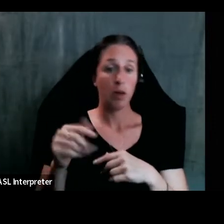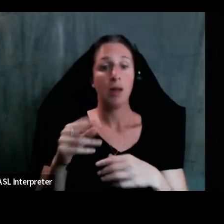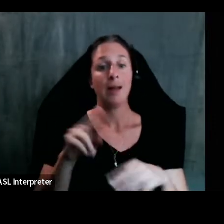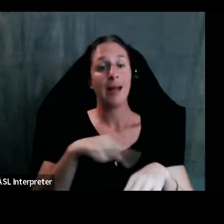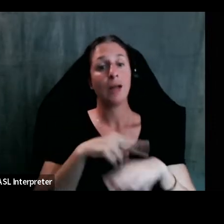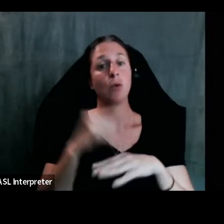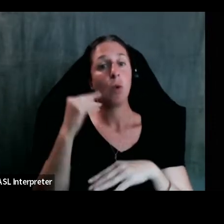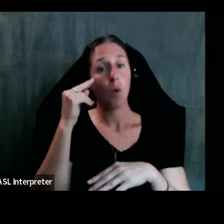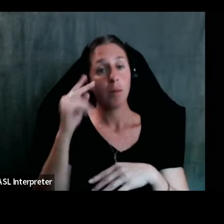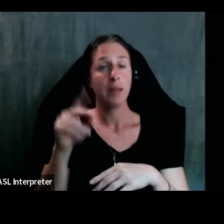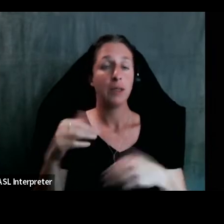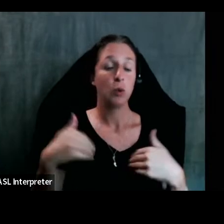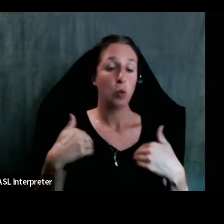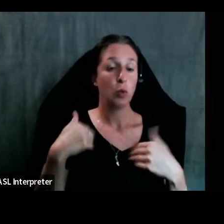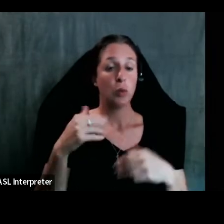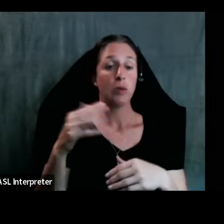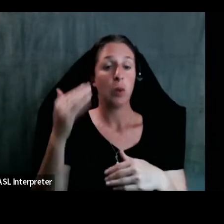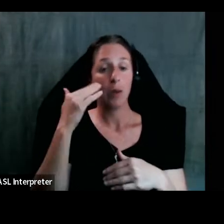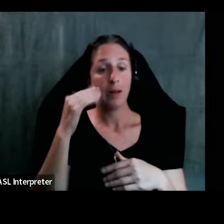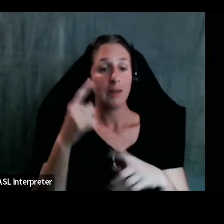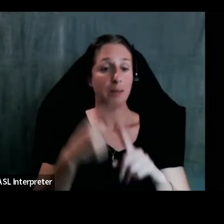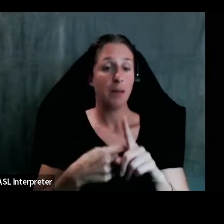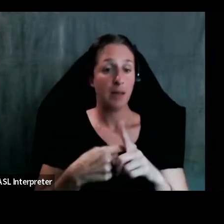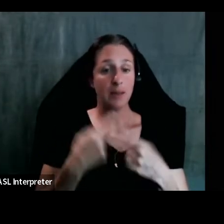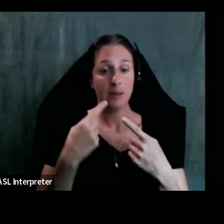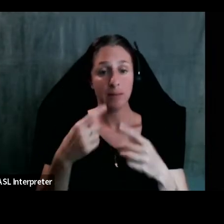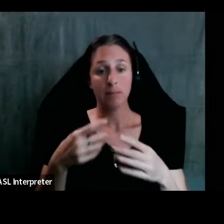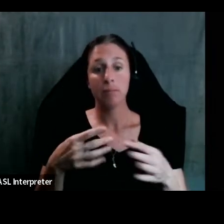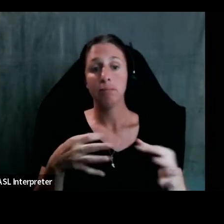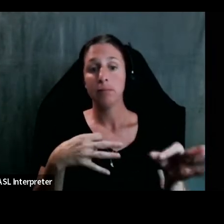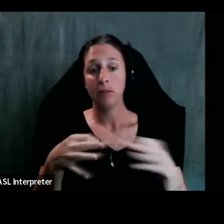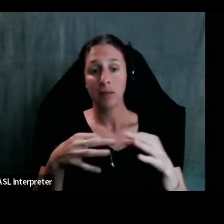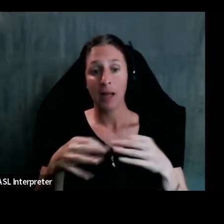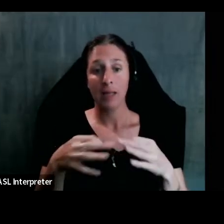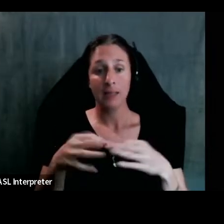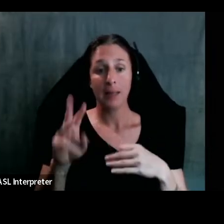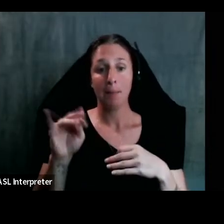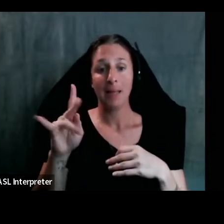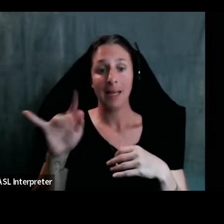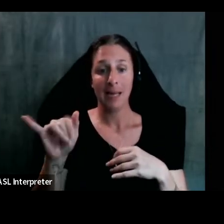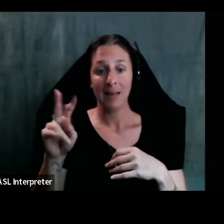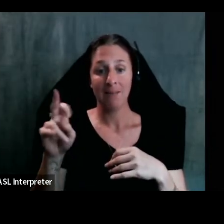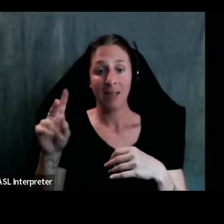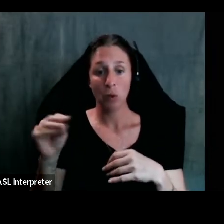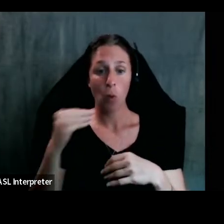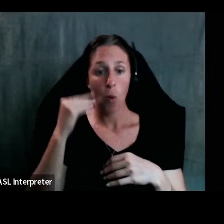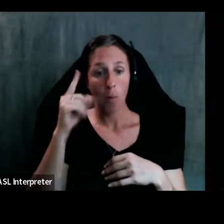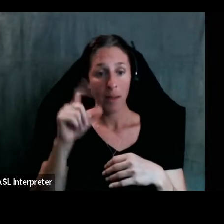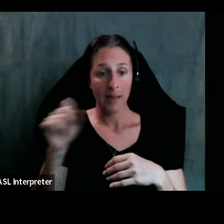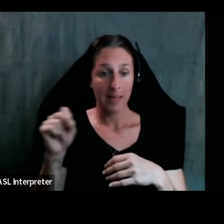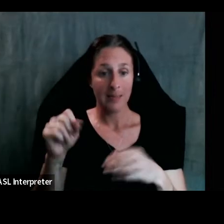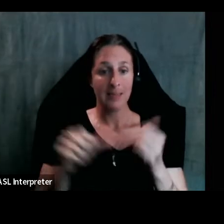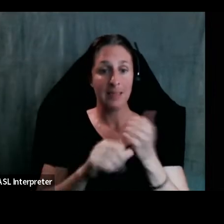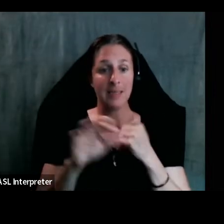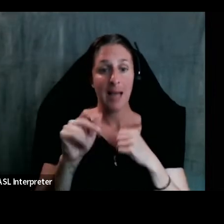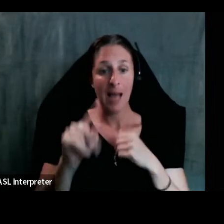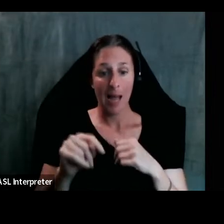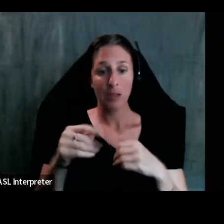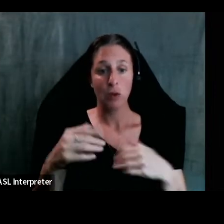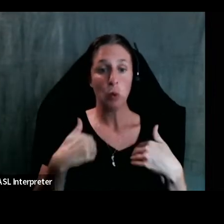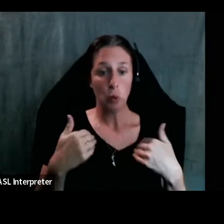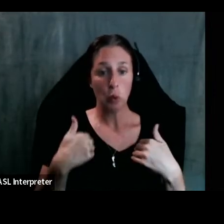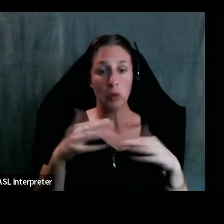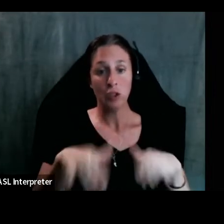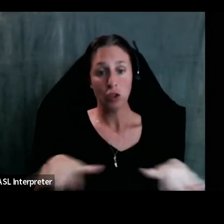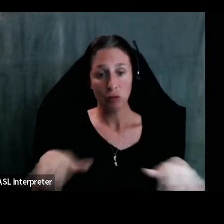Month. Whereas defined by the McKinney-Vento Homeless Assistance Act, youth and children experiencing